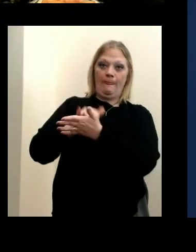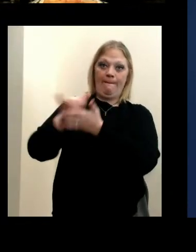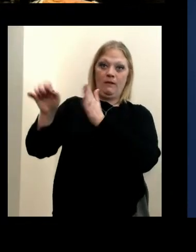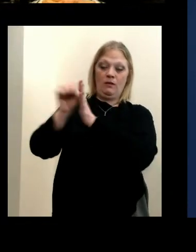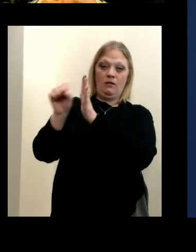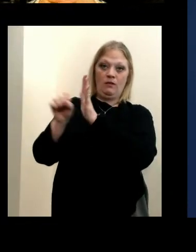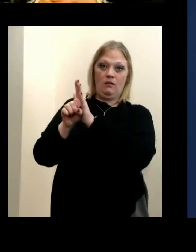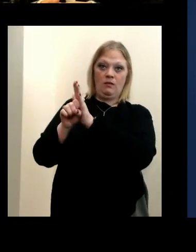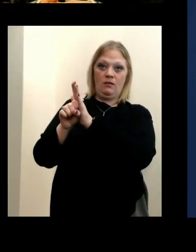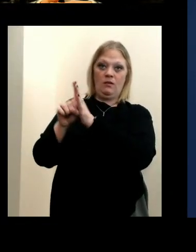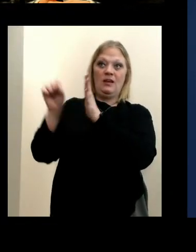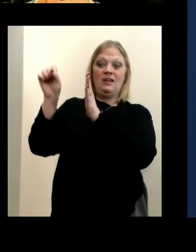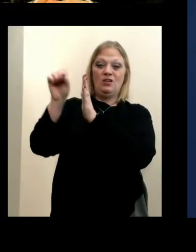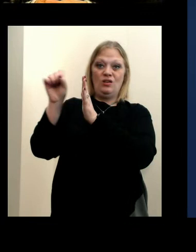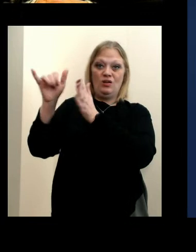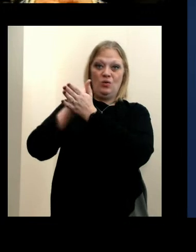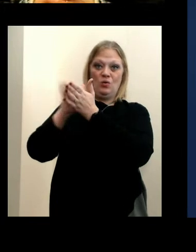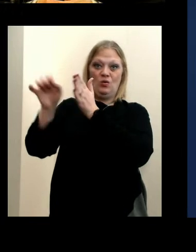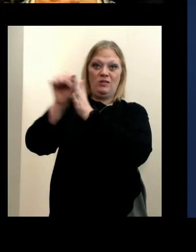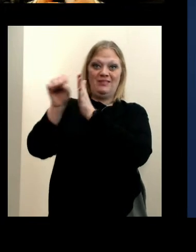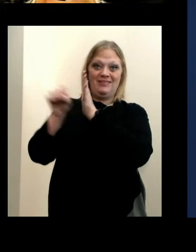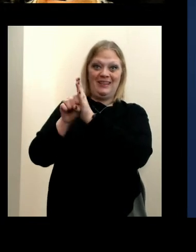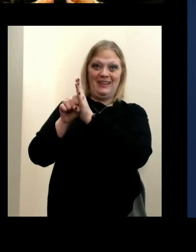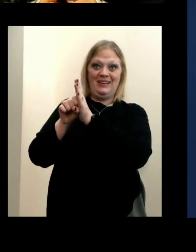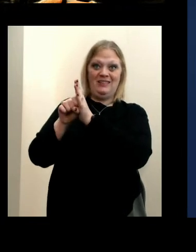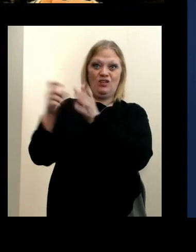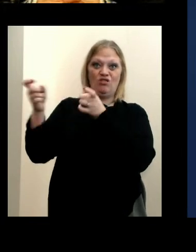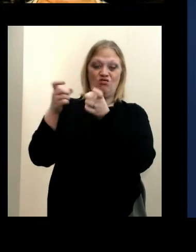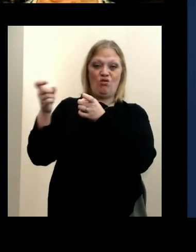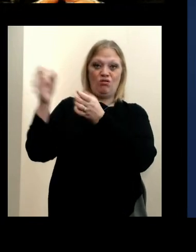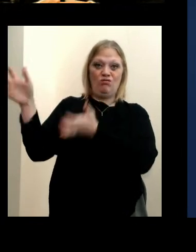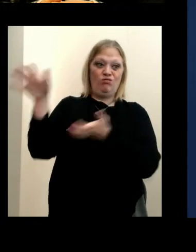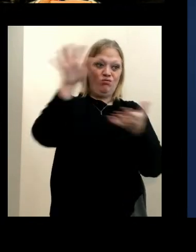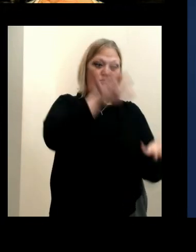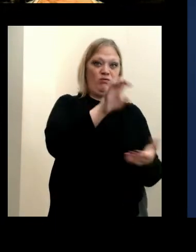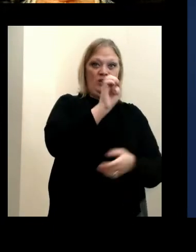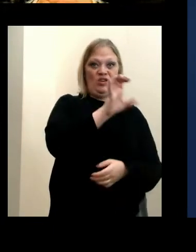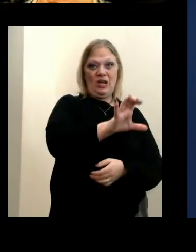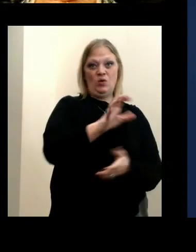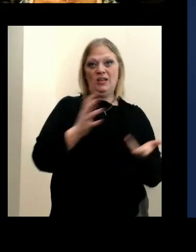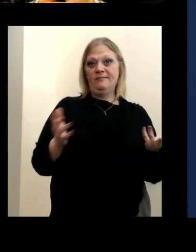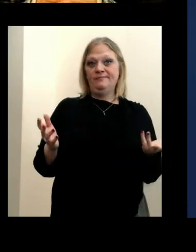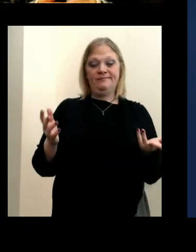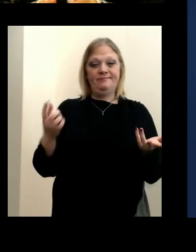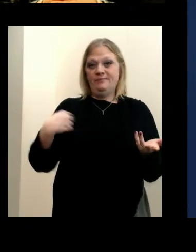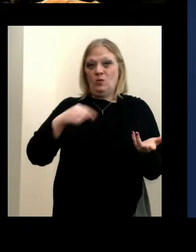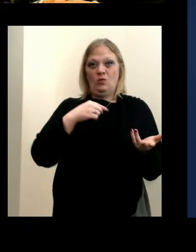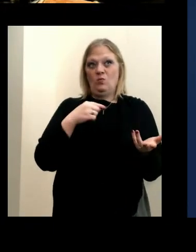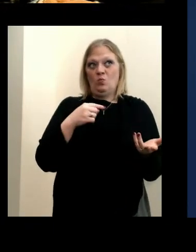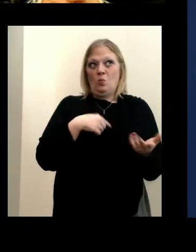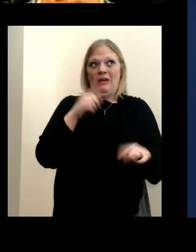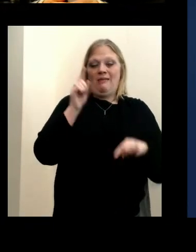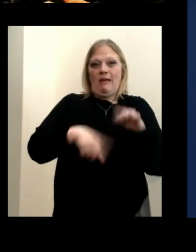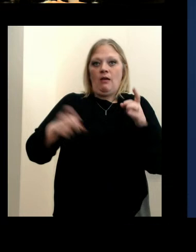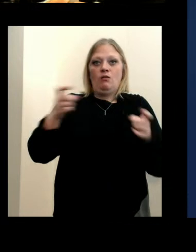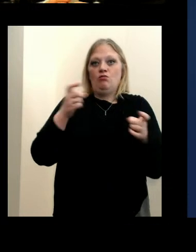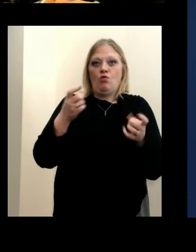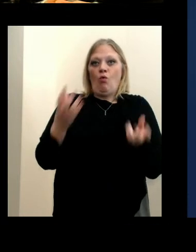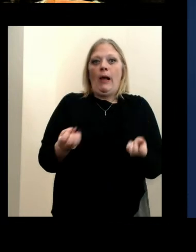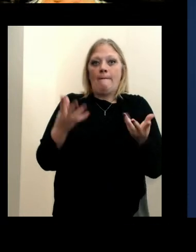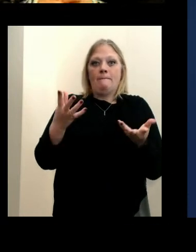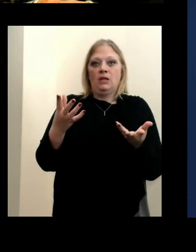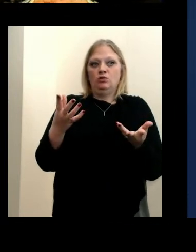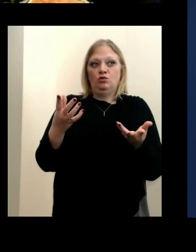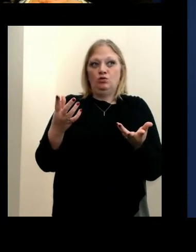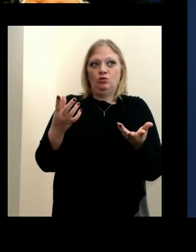controls the vaccine supply to Erie County. So we are not in control of the amount of vaccine that we are able to